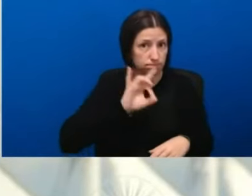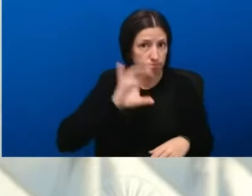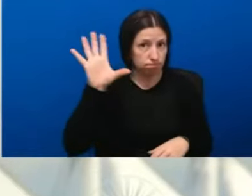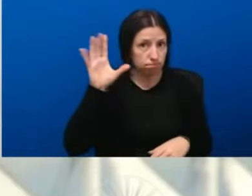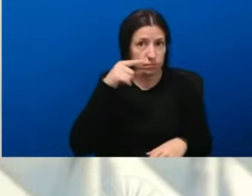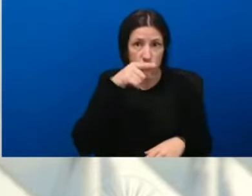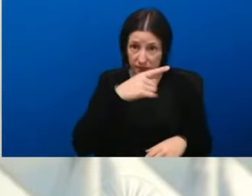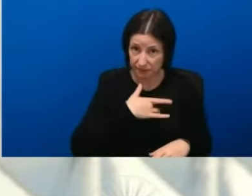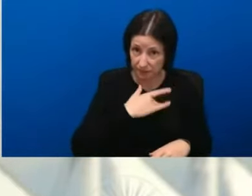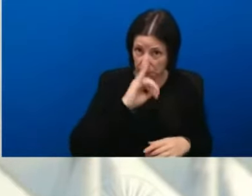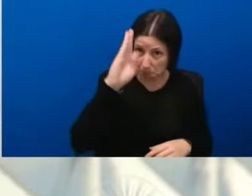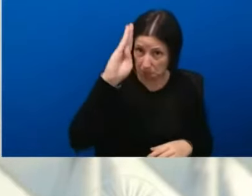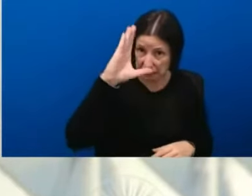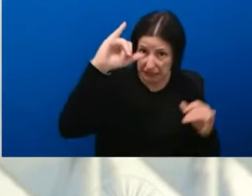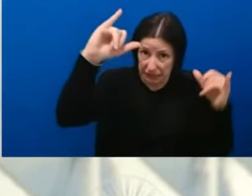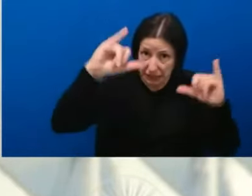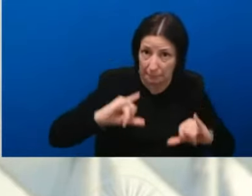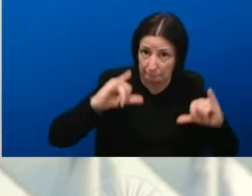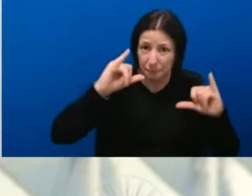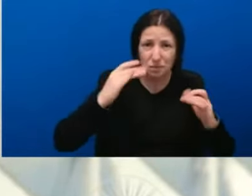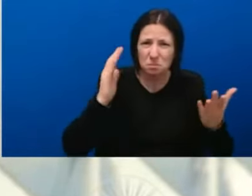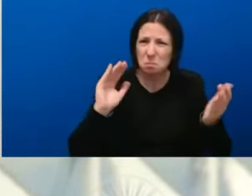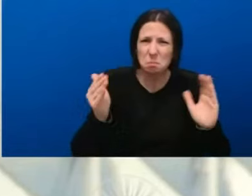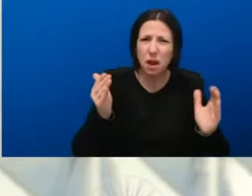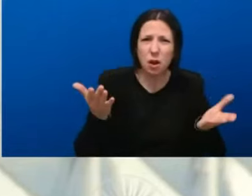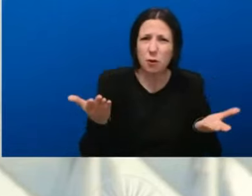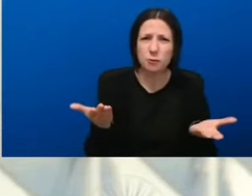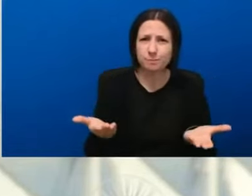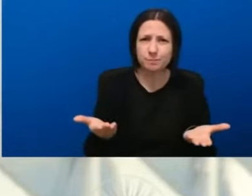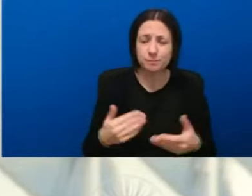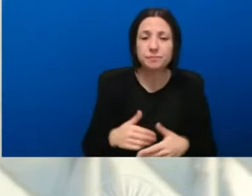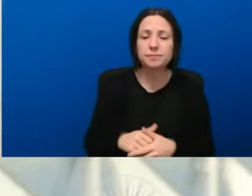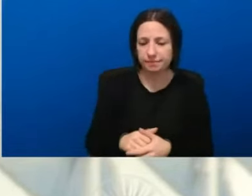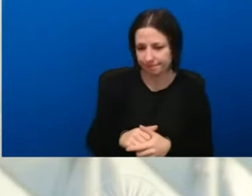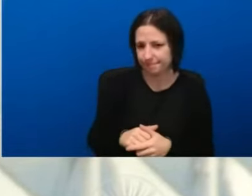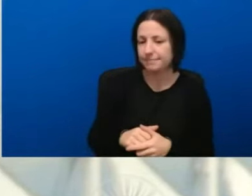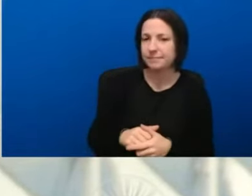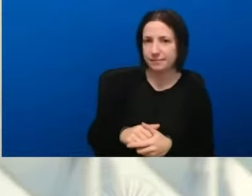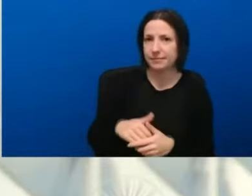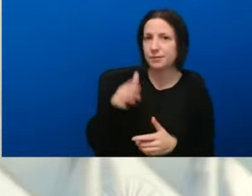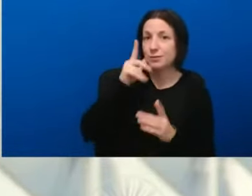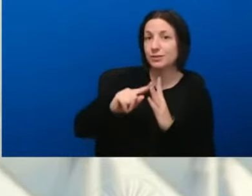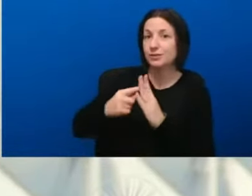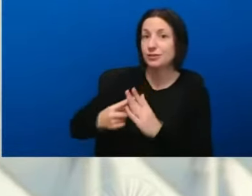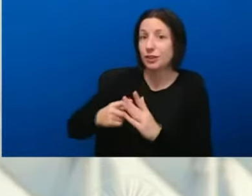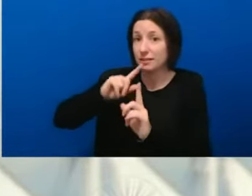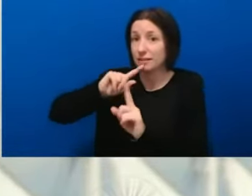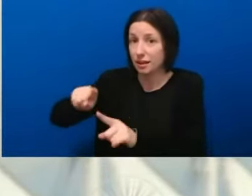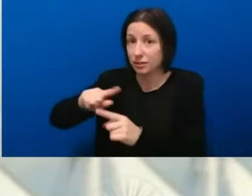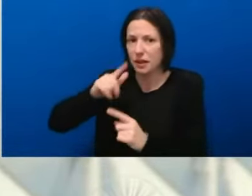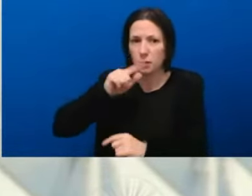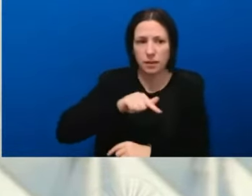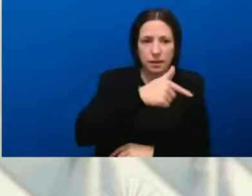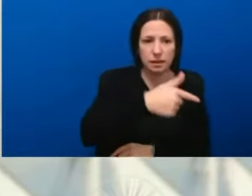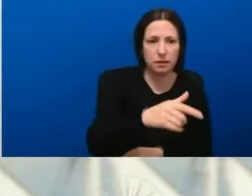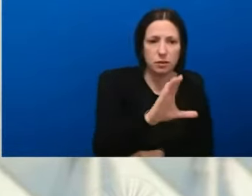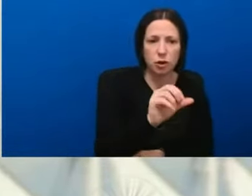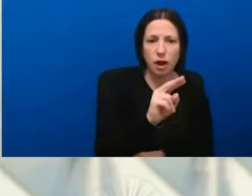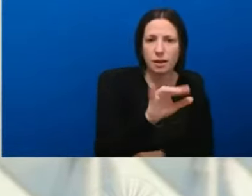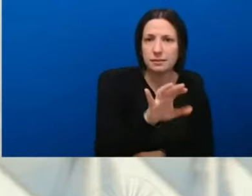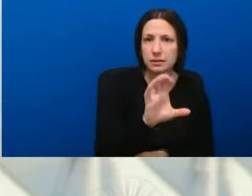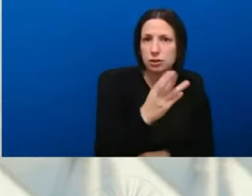very perilous situation? Thank you. Let me just give a beginning of an answer, and then I'll perhaps